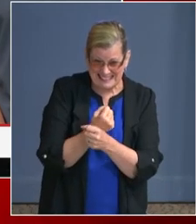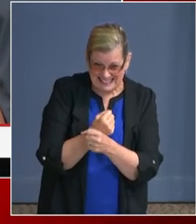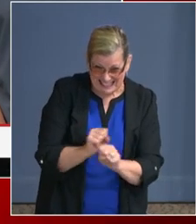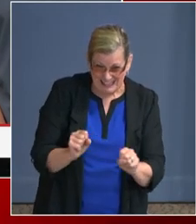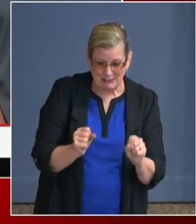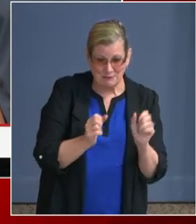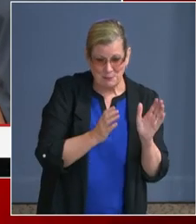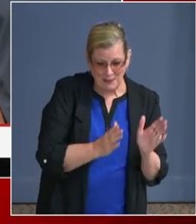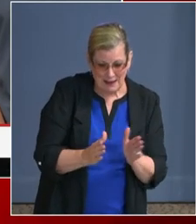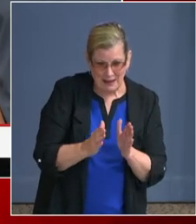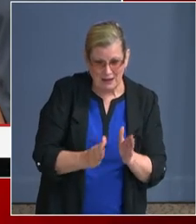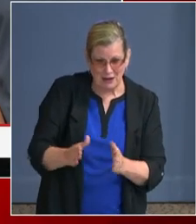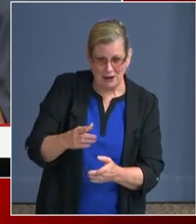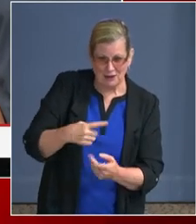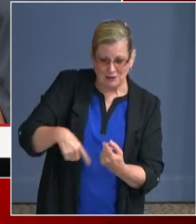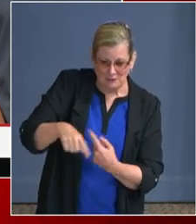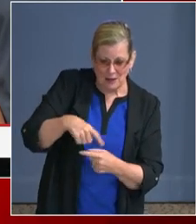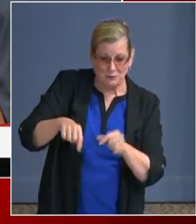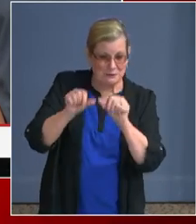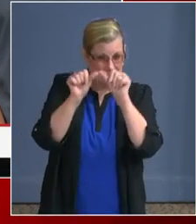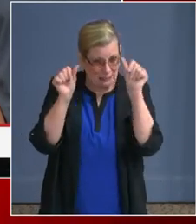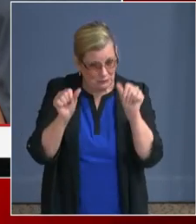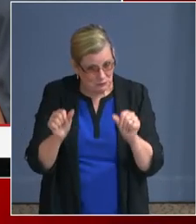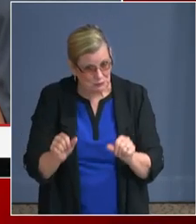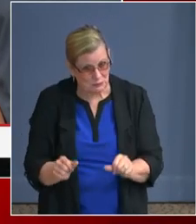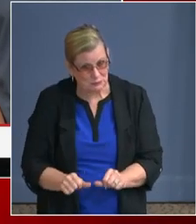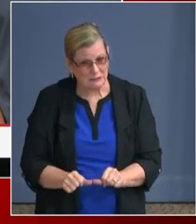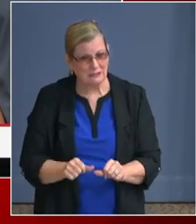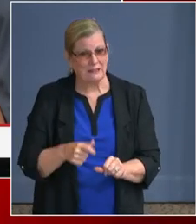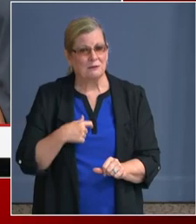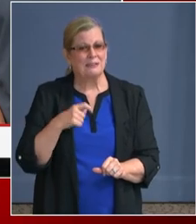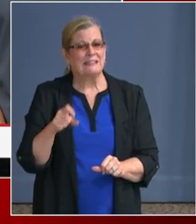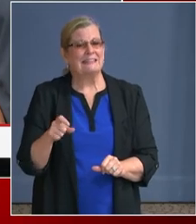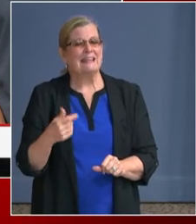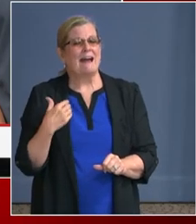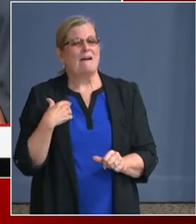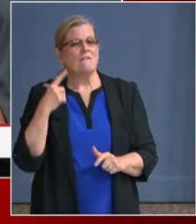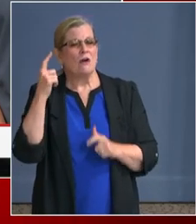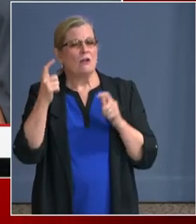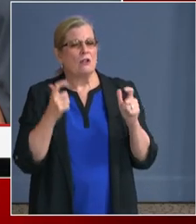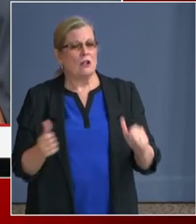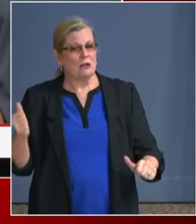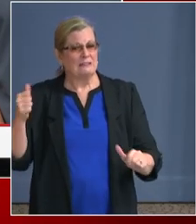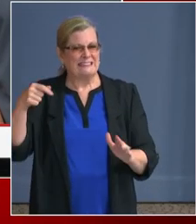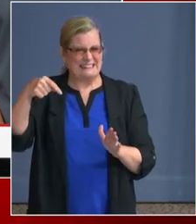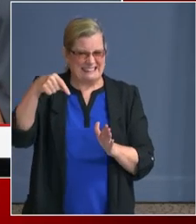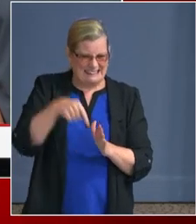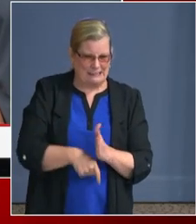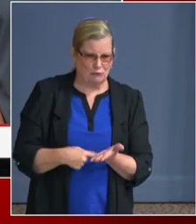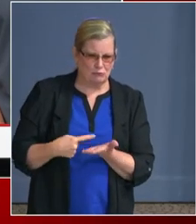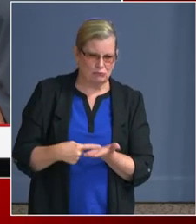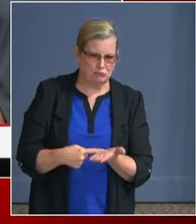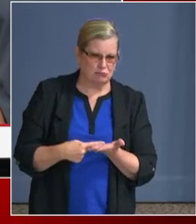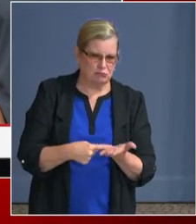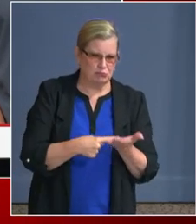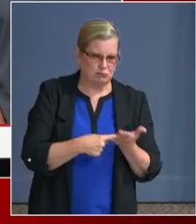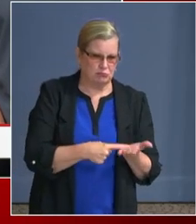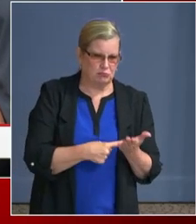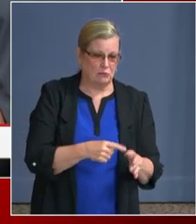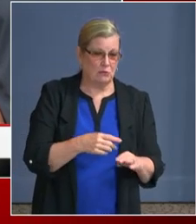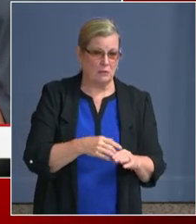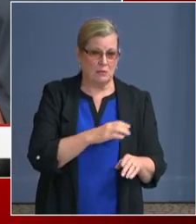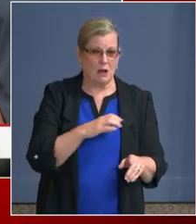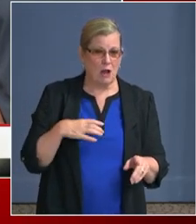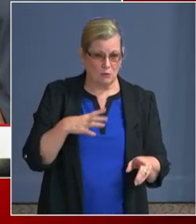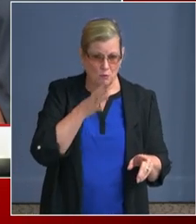the statues. But I think we need to have a larger conversation about it. Congresswoman Norton,